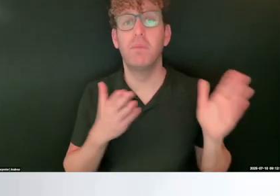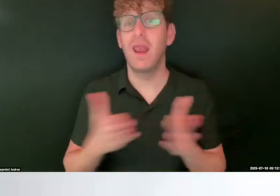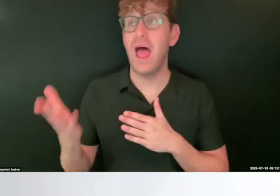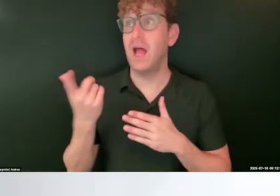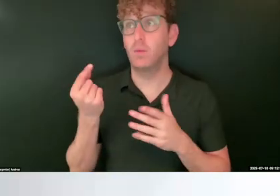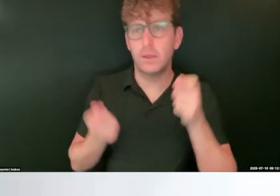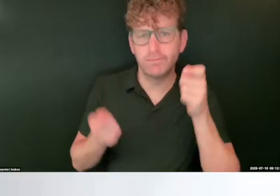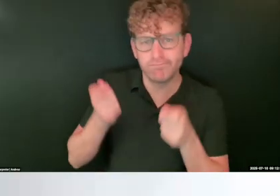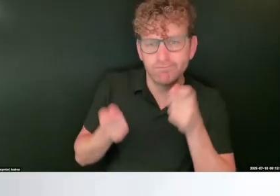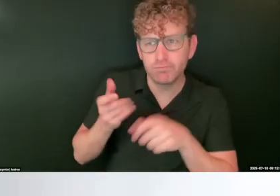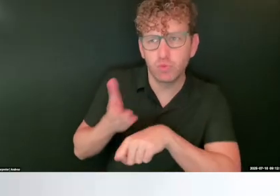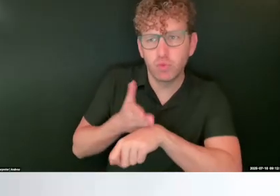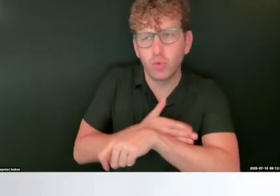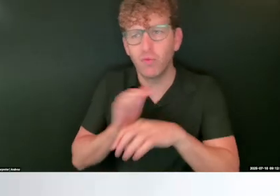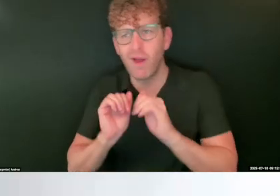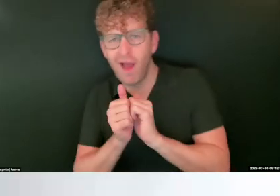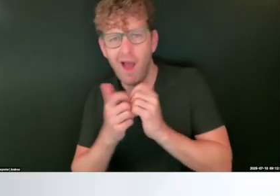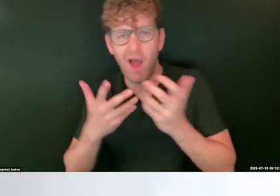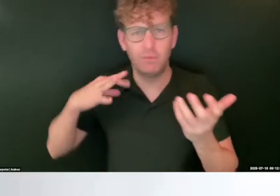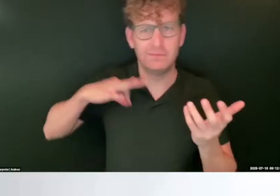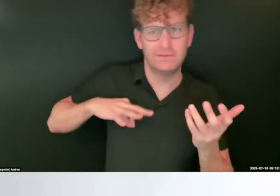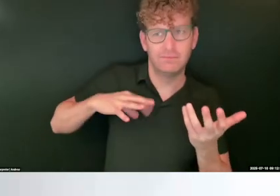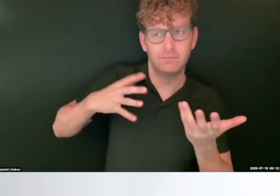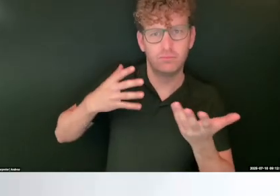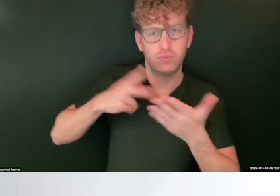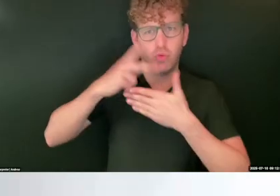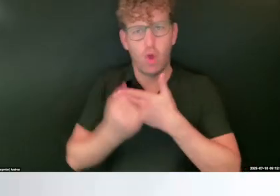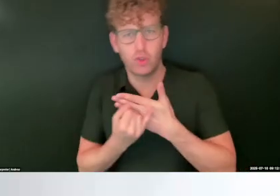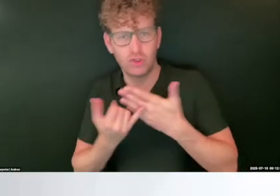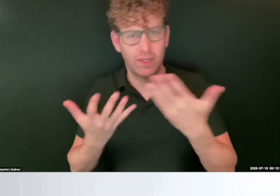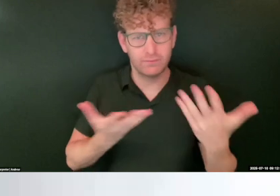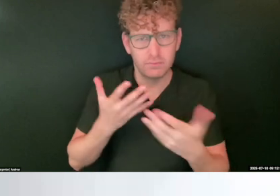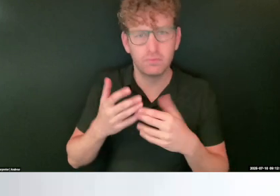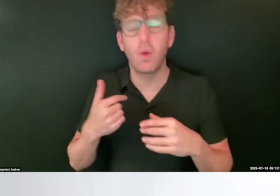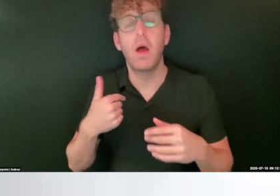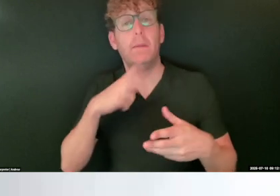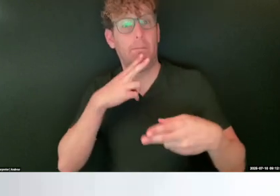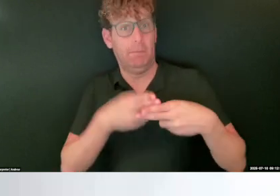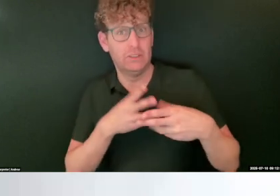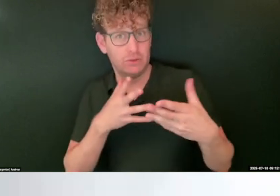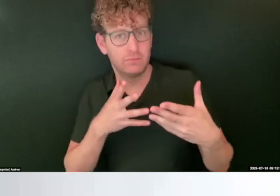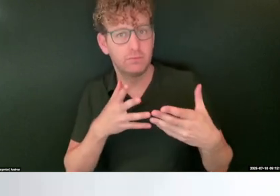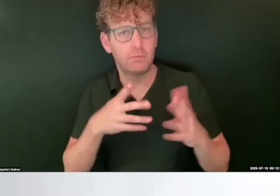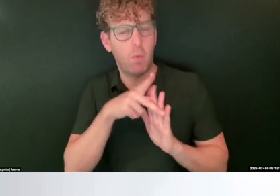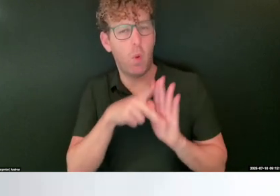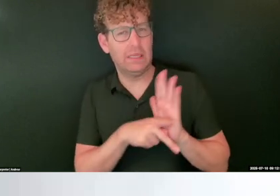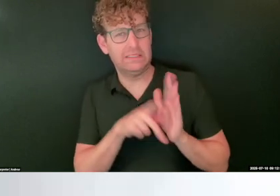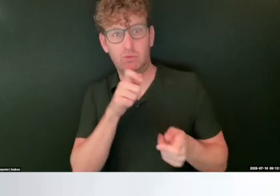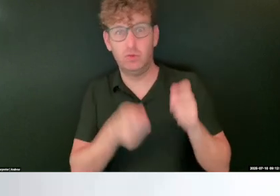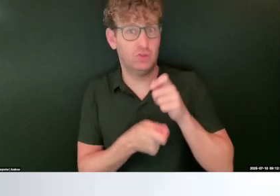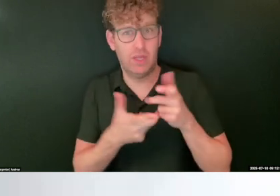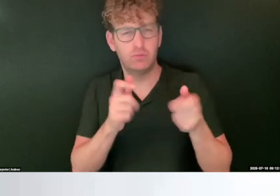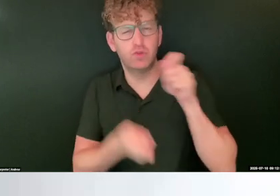So as I mentioned previously, the plan is a way for us to refine and improve how the incentive projects work. I mentioned